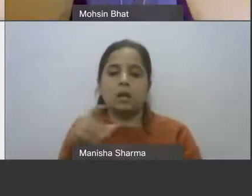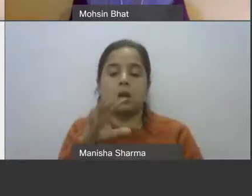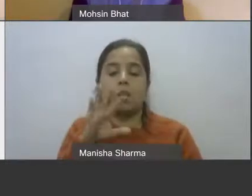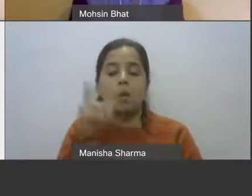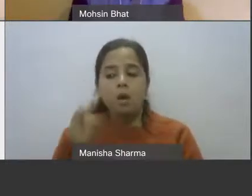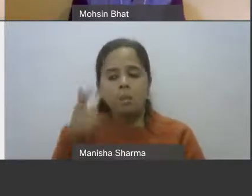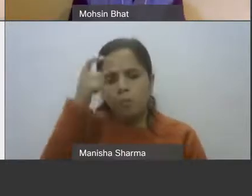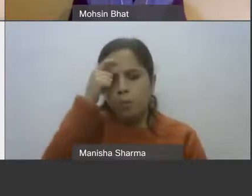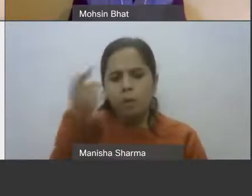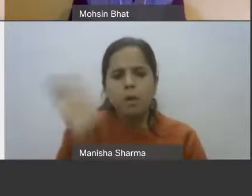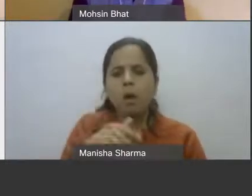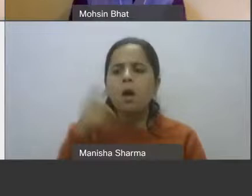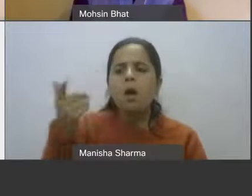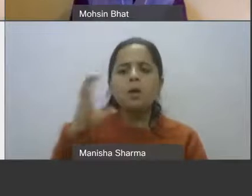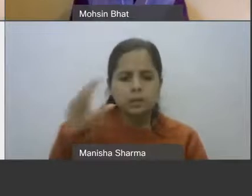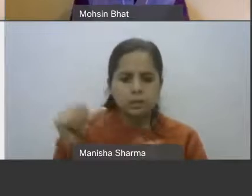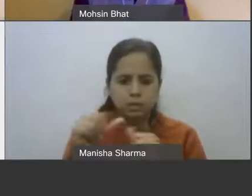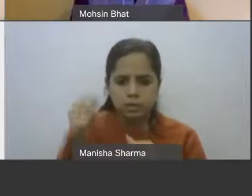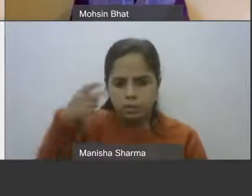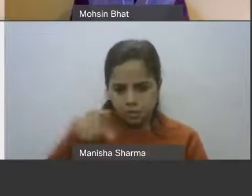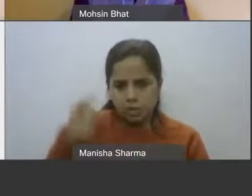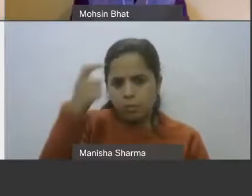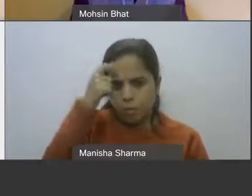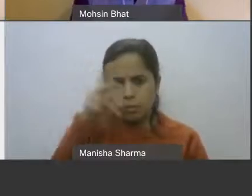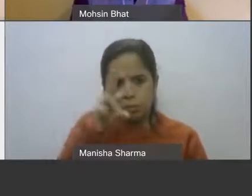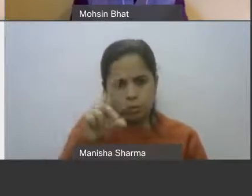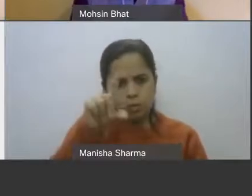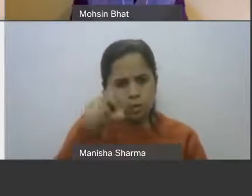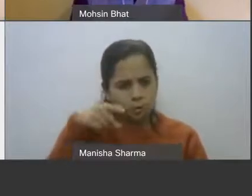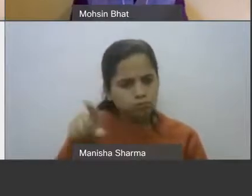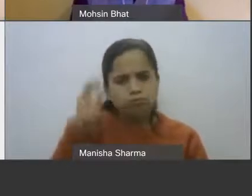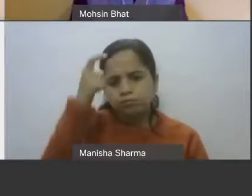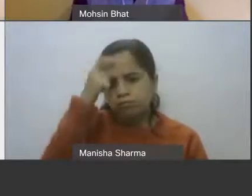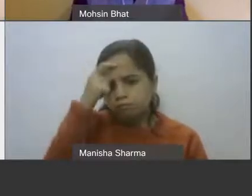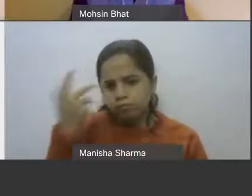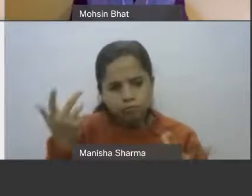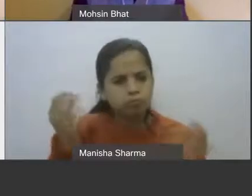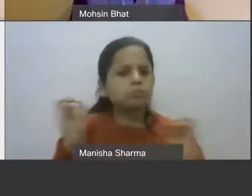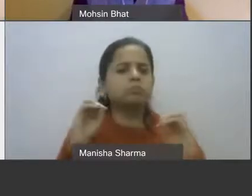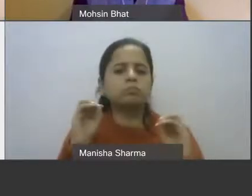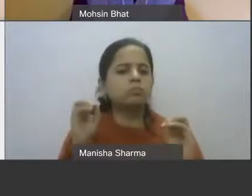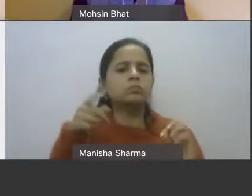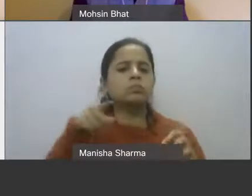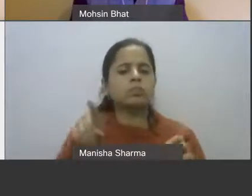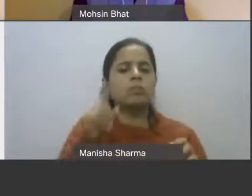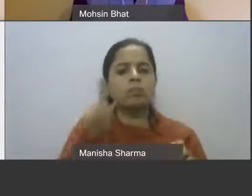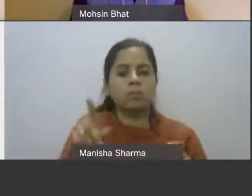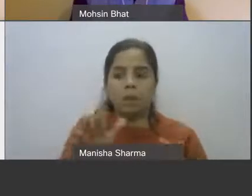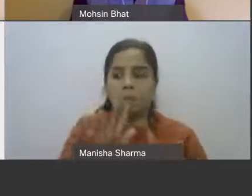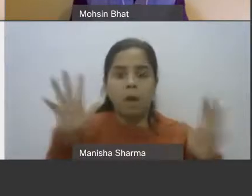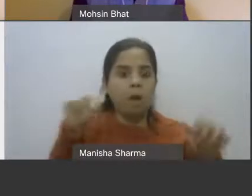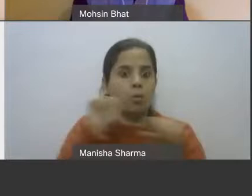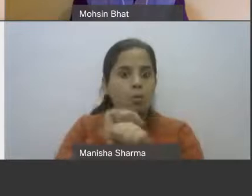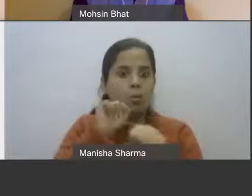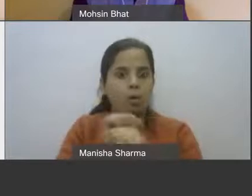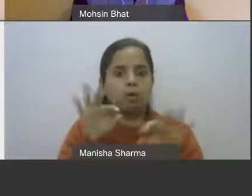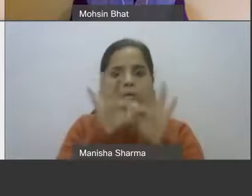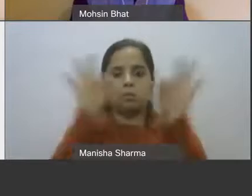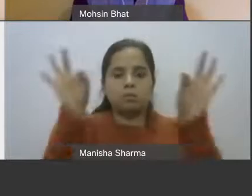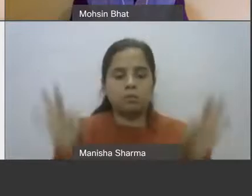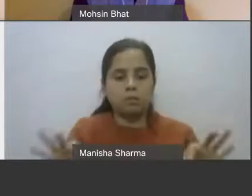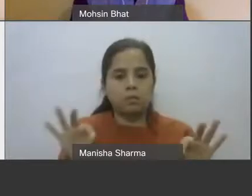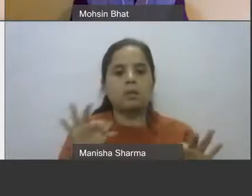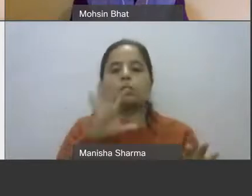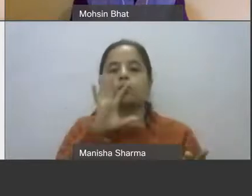problem created by the CAA by itself in 2019, that it has a larger framework, and that larger framework